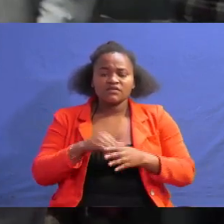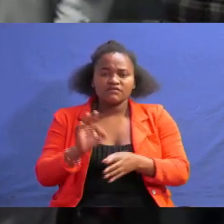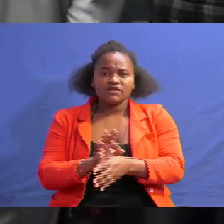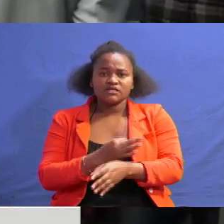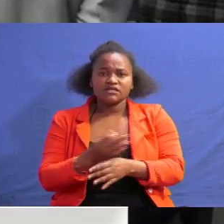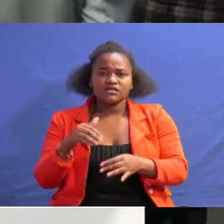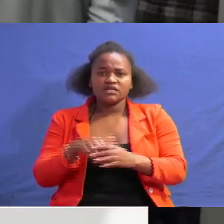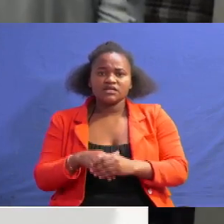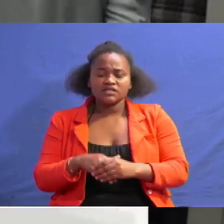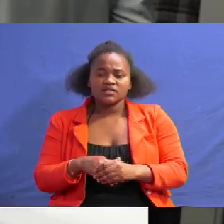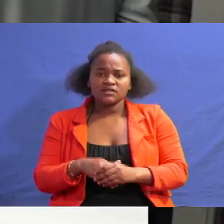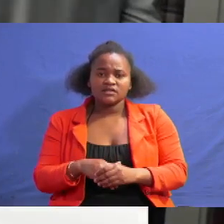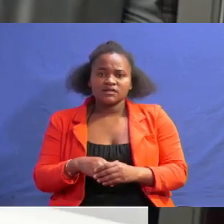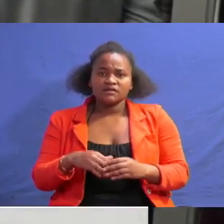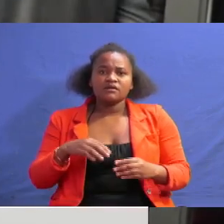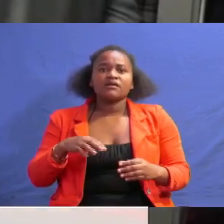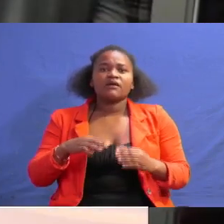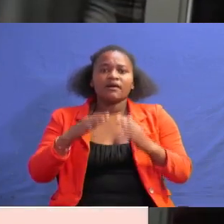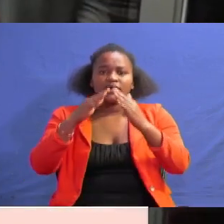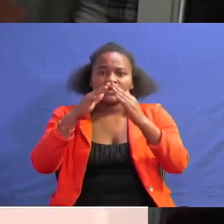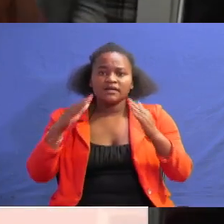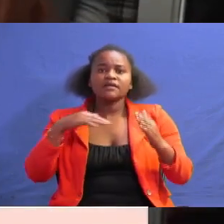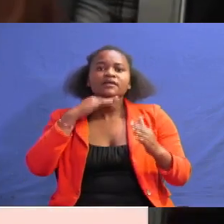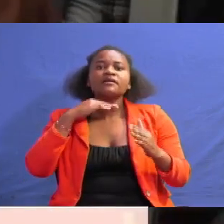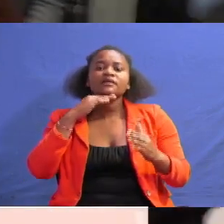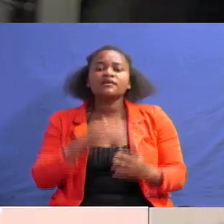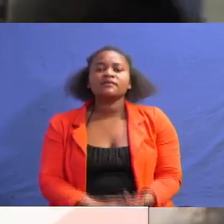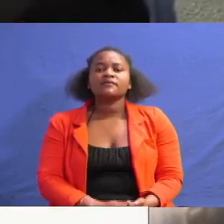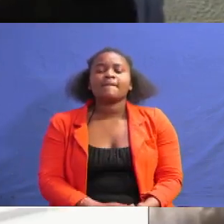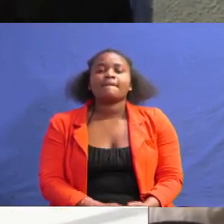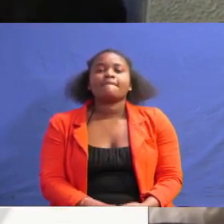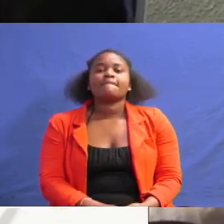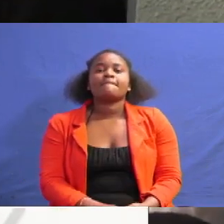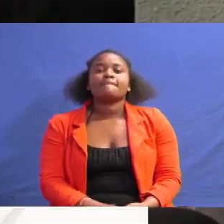particularly the mortuary. Yvonne Kemuma, KUTV.